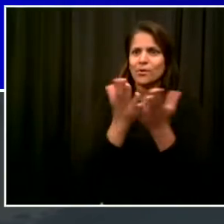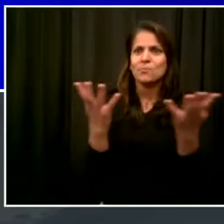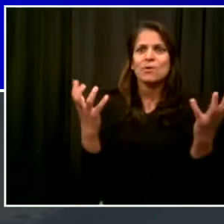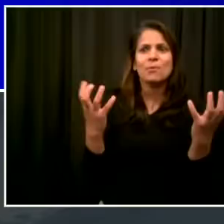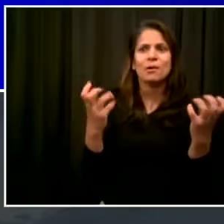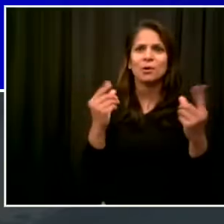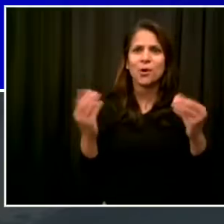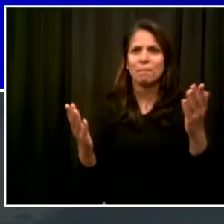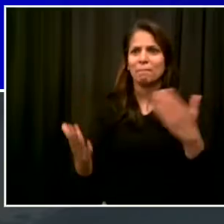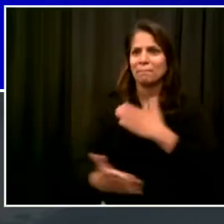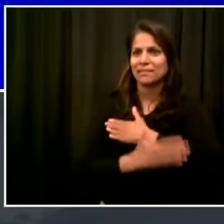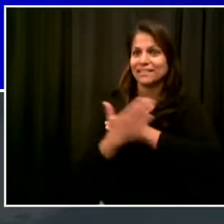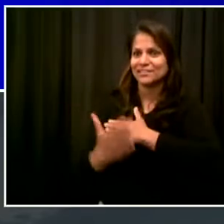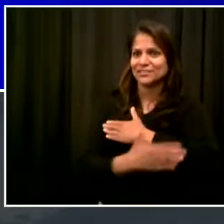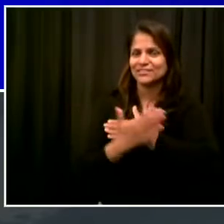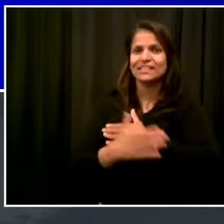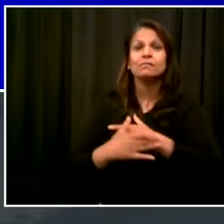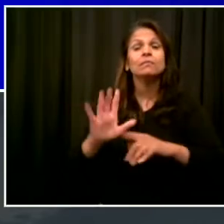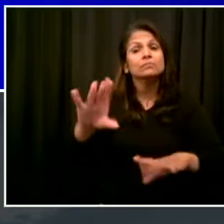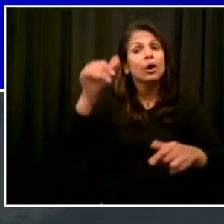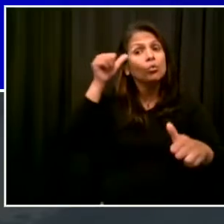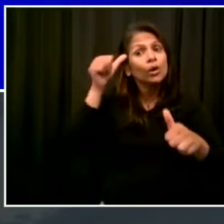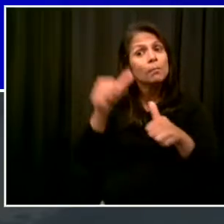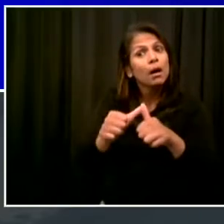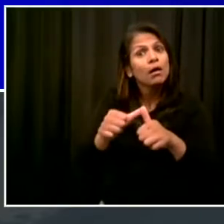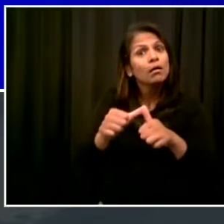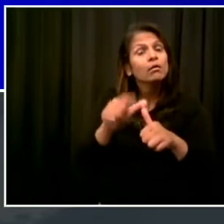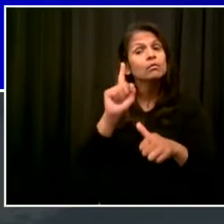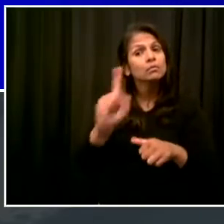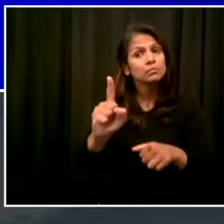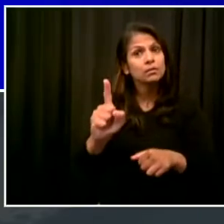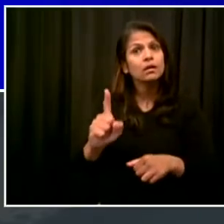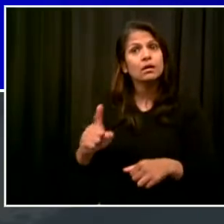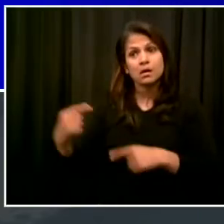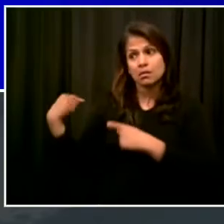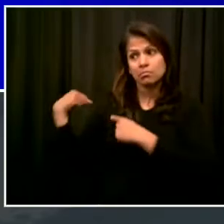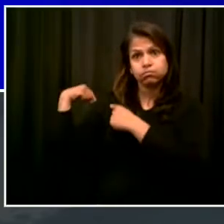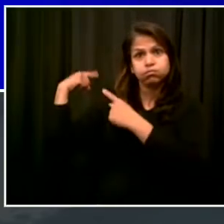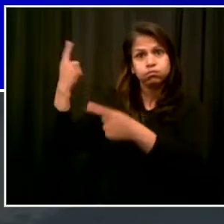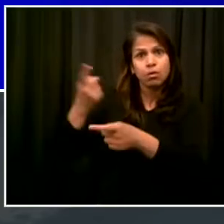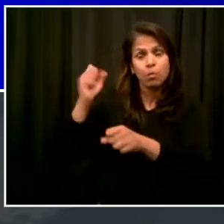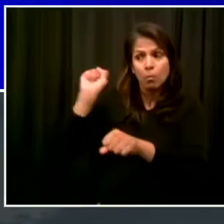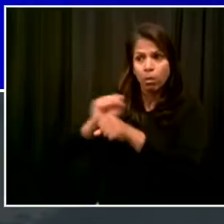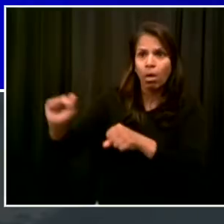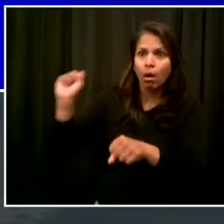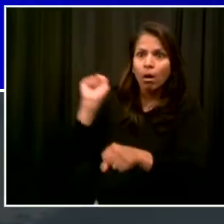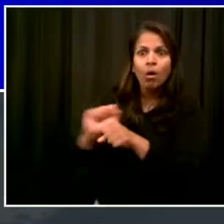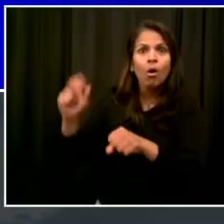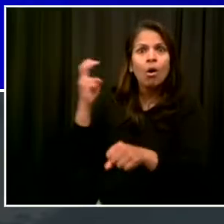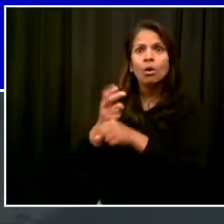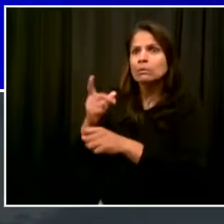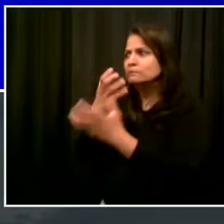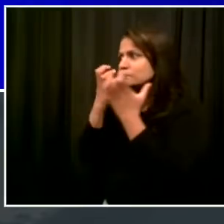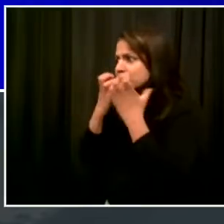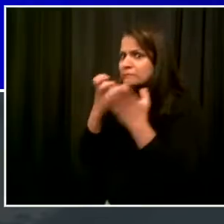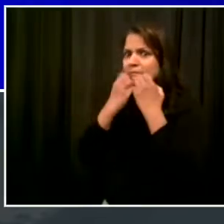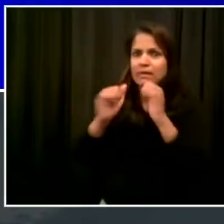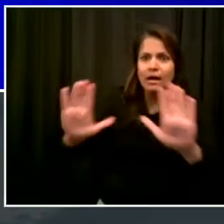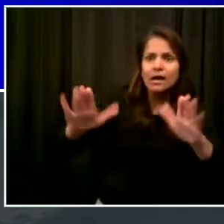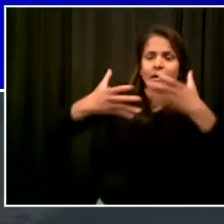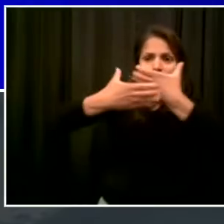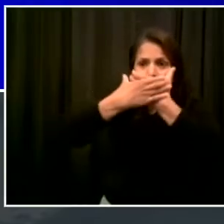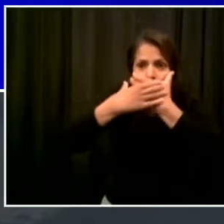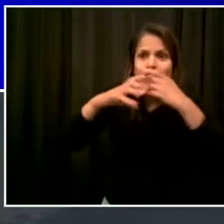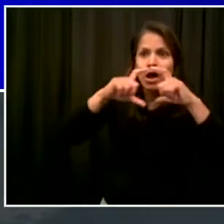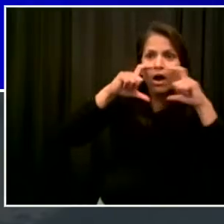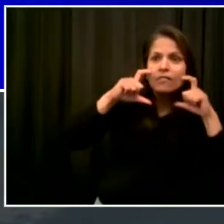got healthier and healthier over recent weeks. You see it in the indicators we've been talking about every day because of your hard work. Let's keep in mind we